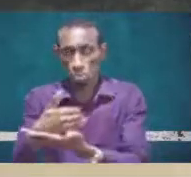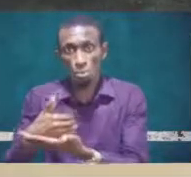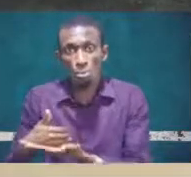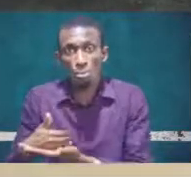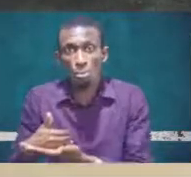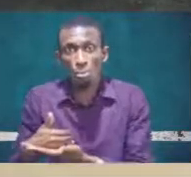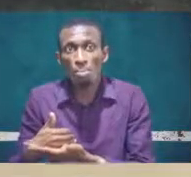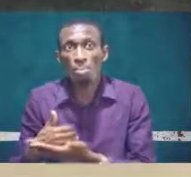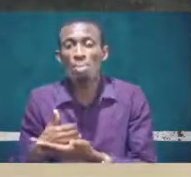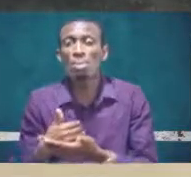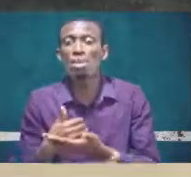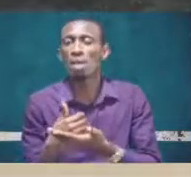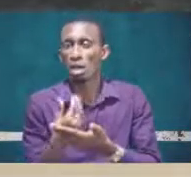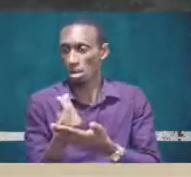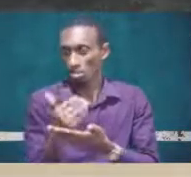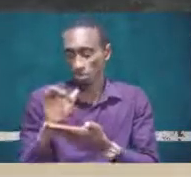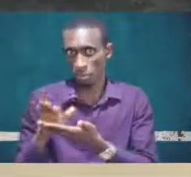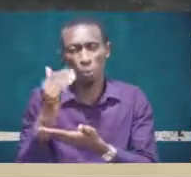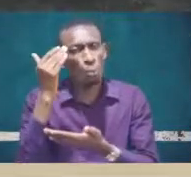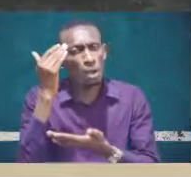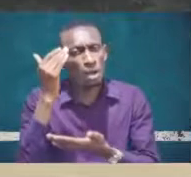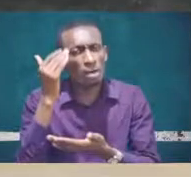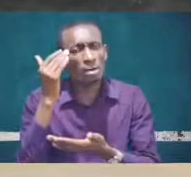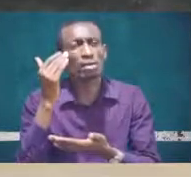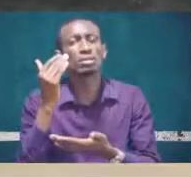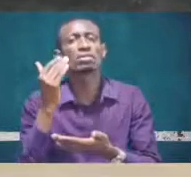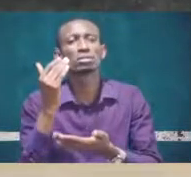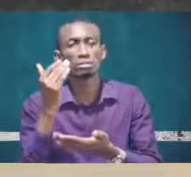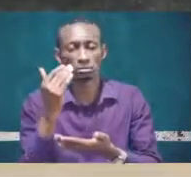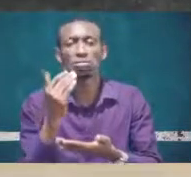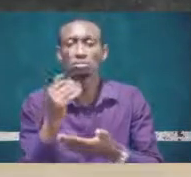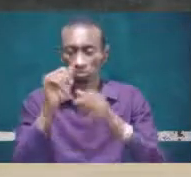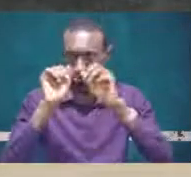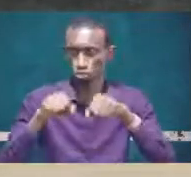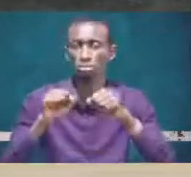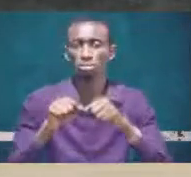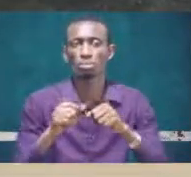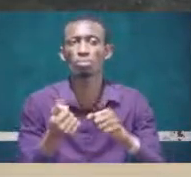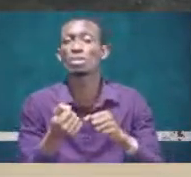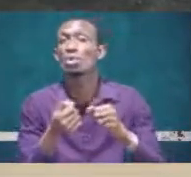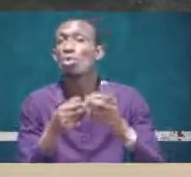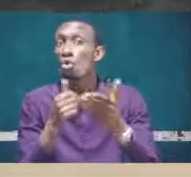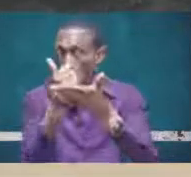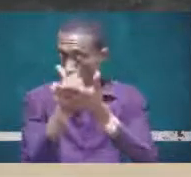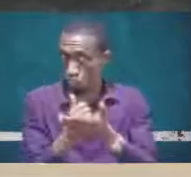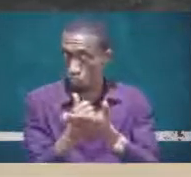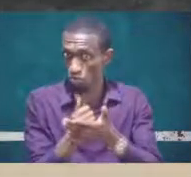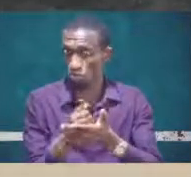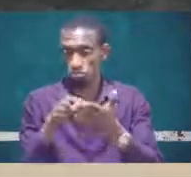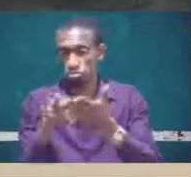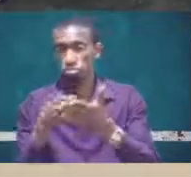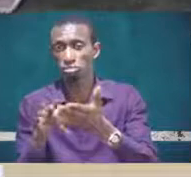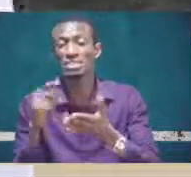are divided into smaller denominations. Now, for easy transaction, and to facilitate the purchase of